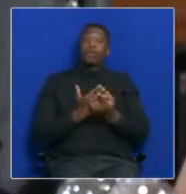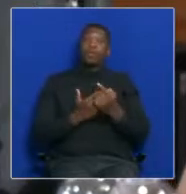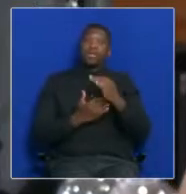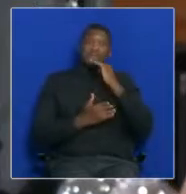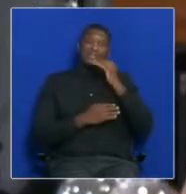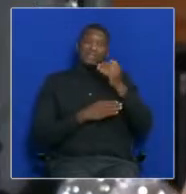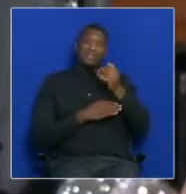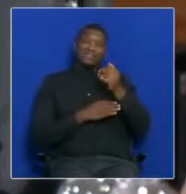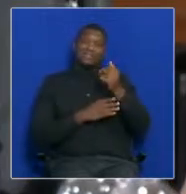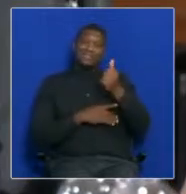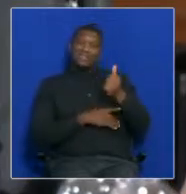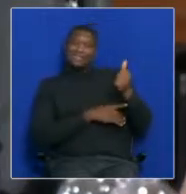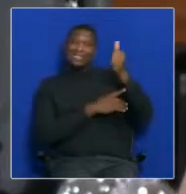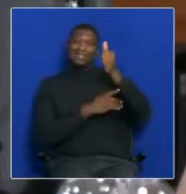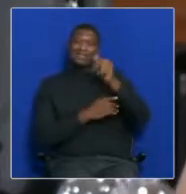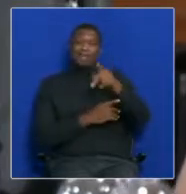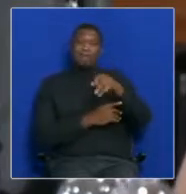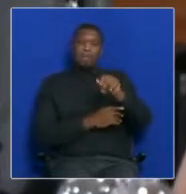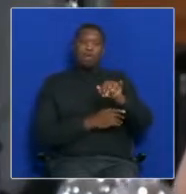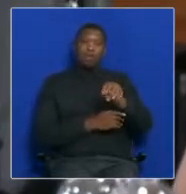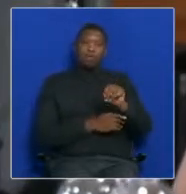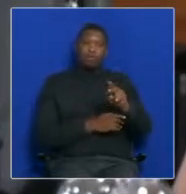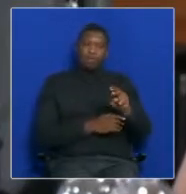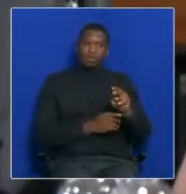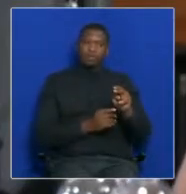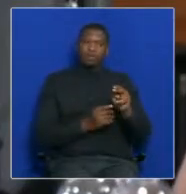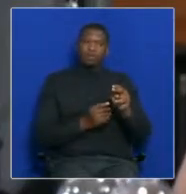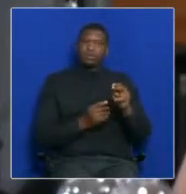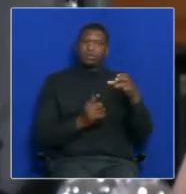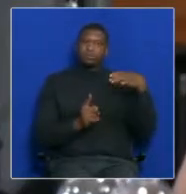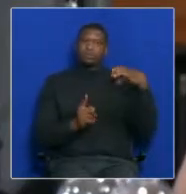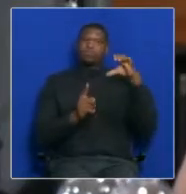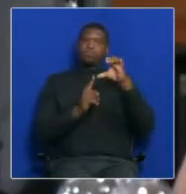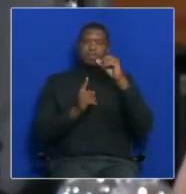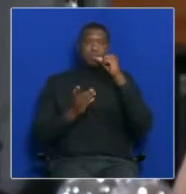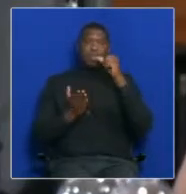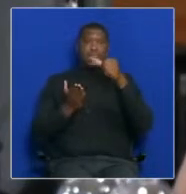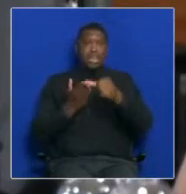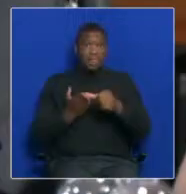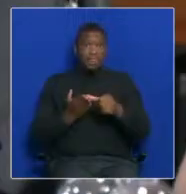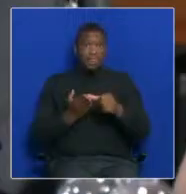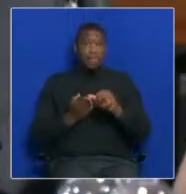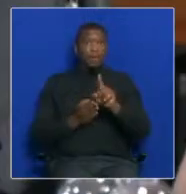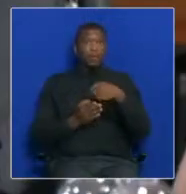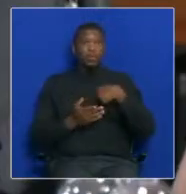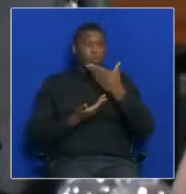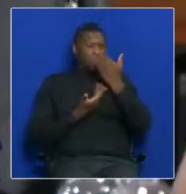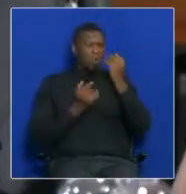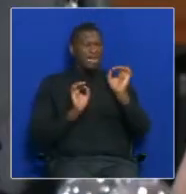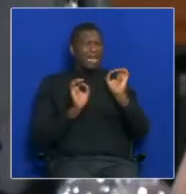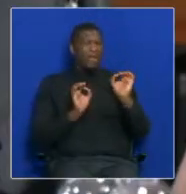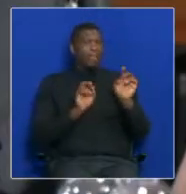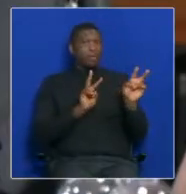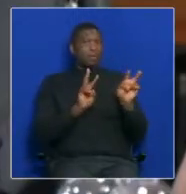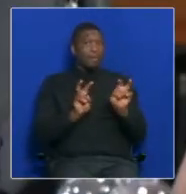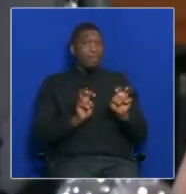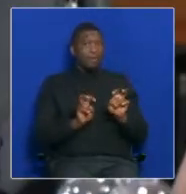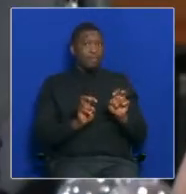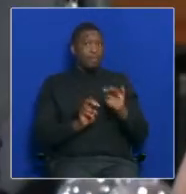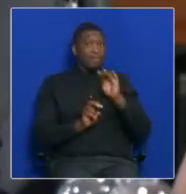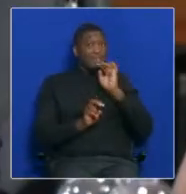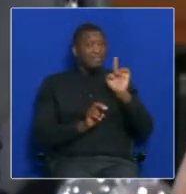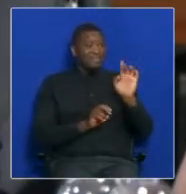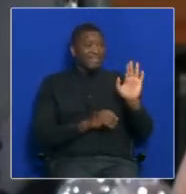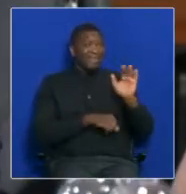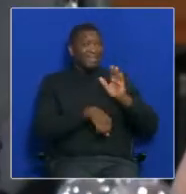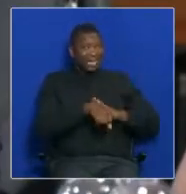instructions related to an investigation you know nothing about. Yeah. And then at this time, Chief Perumal was reporting to you, Yes. is that correct?